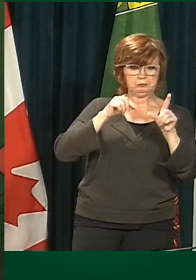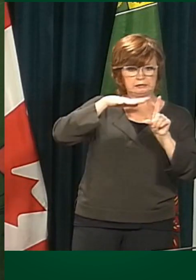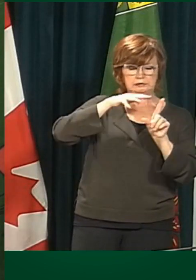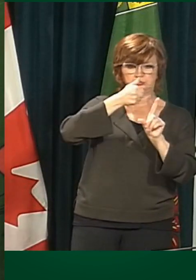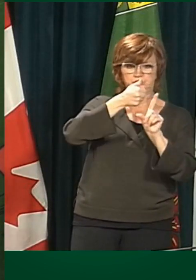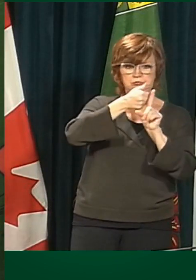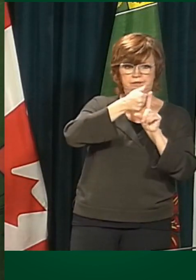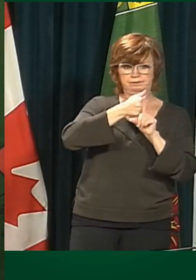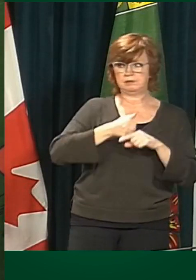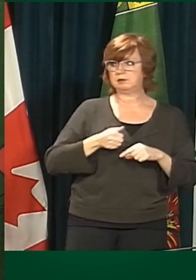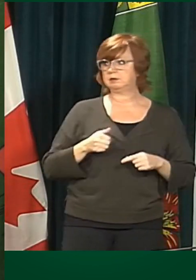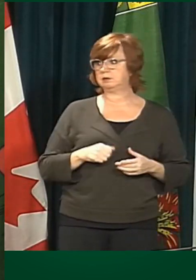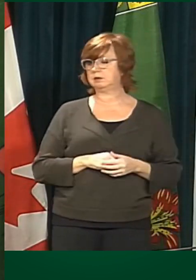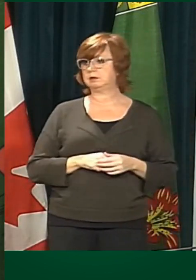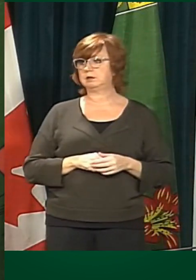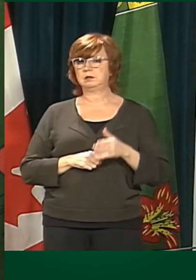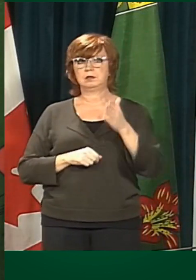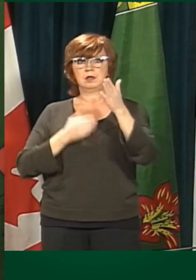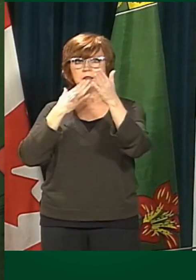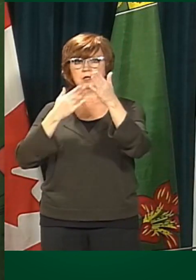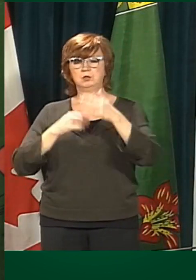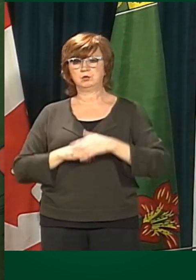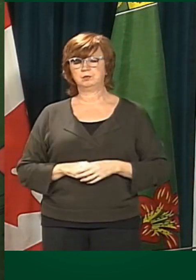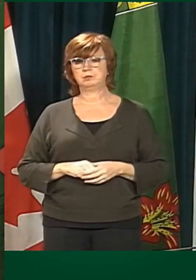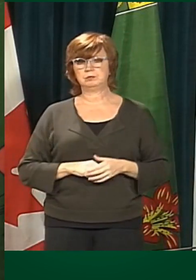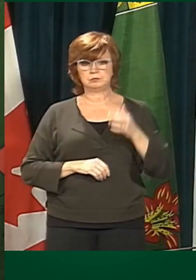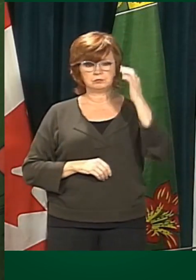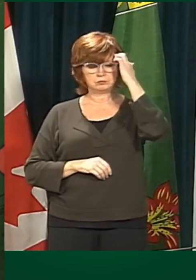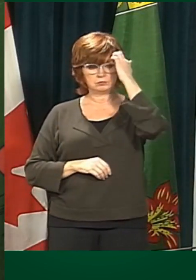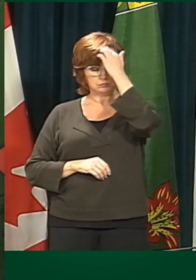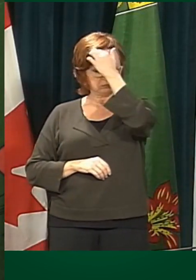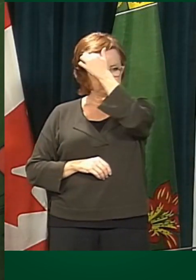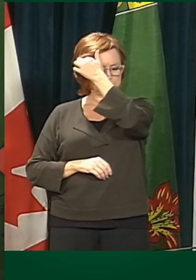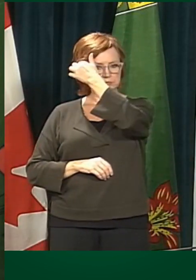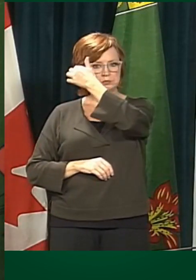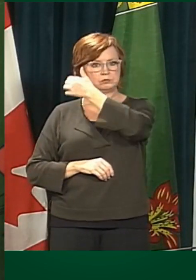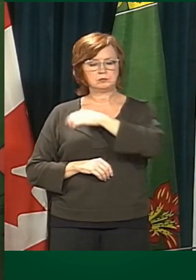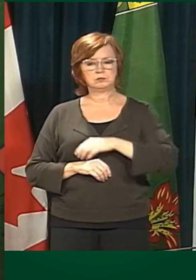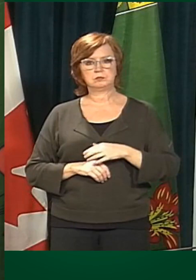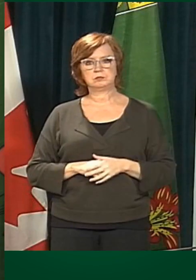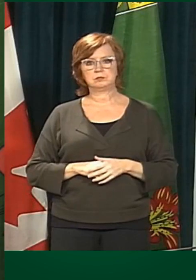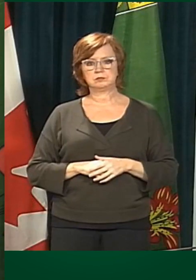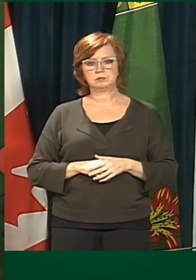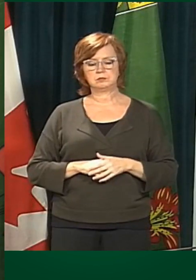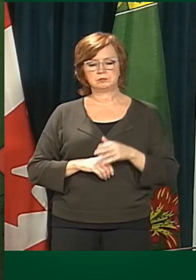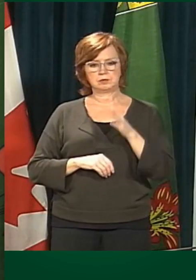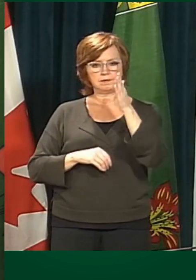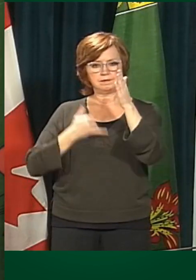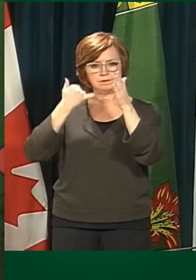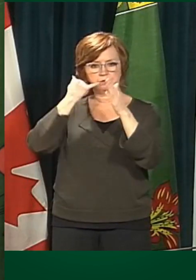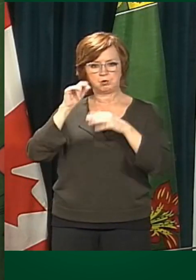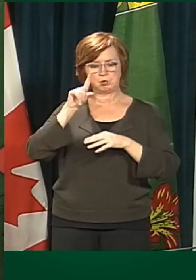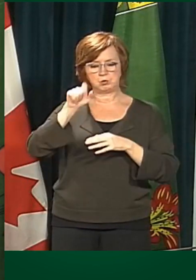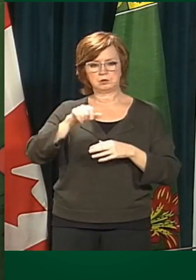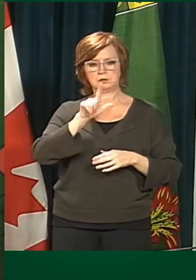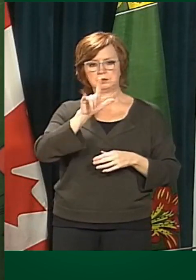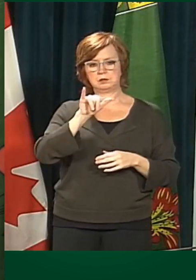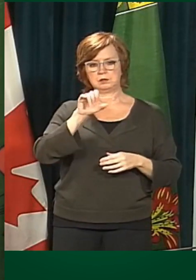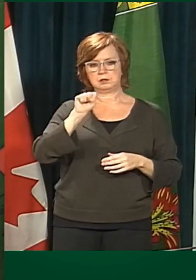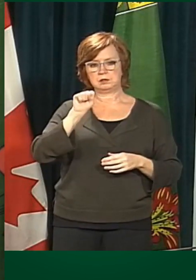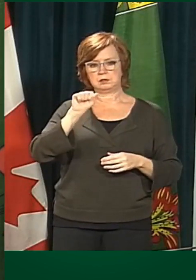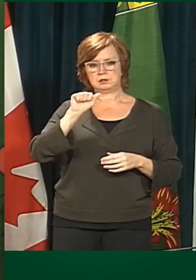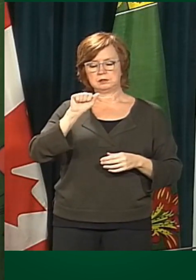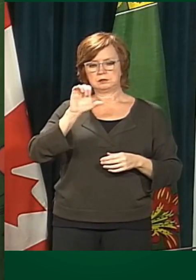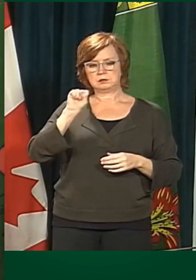you. You have a follow-up, Mark? No, that's it. We'll take our next question from the line, operator. We have Lisa Schick